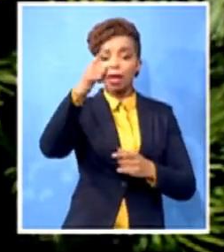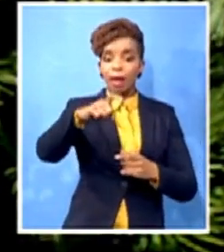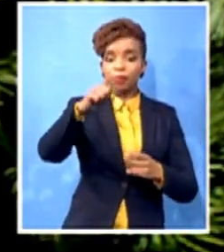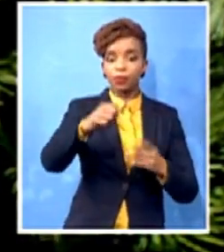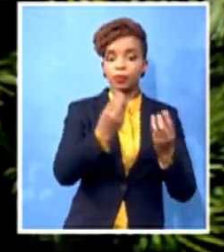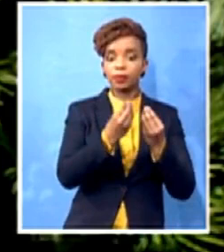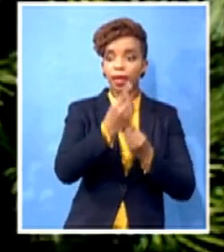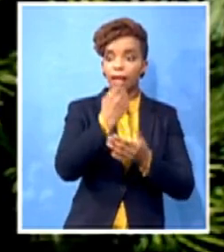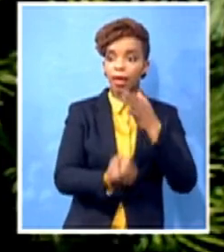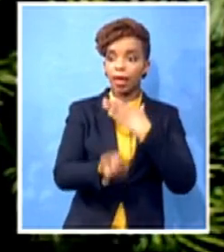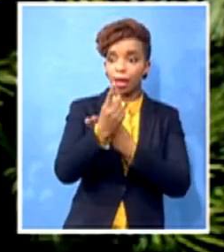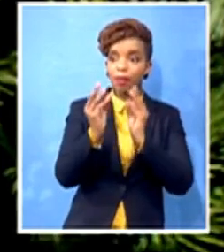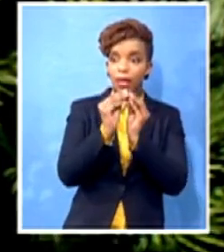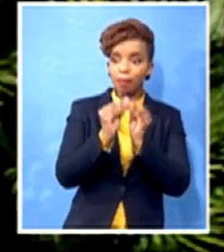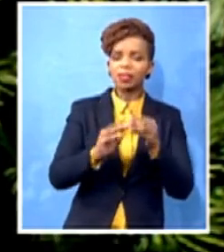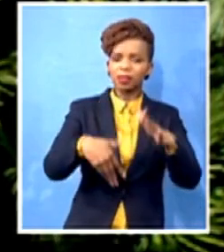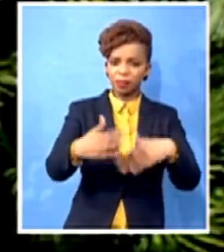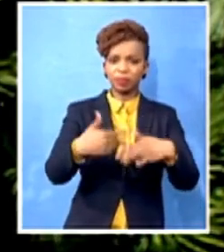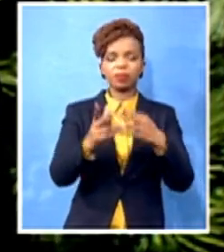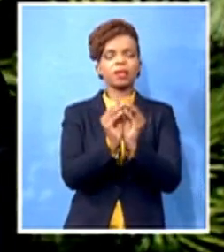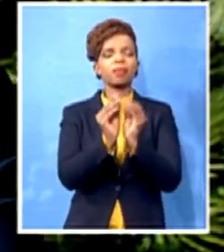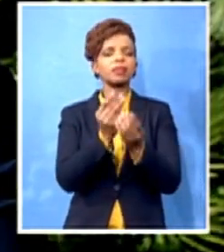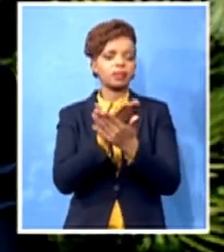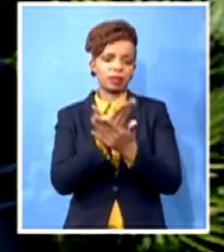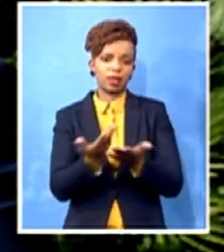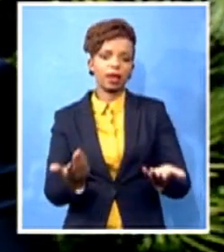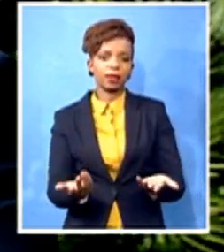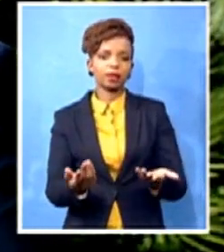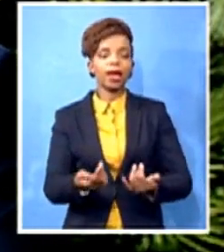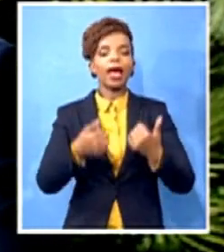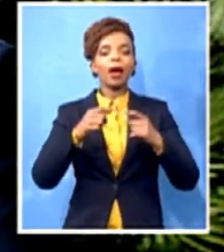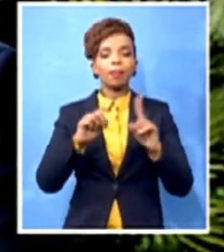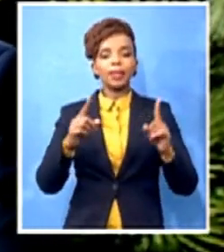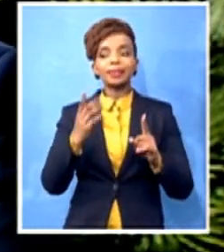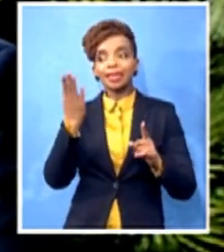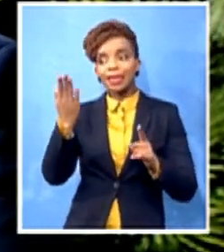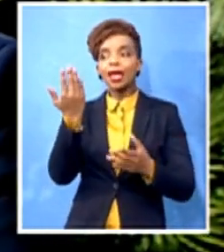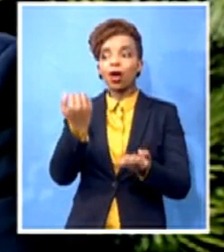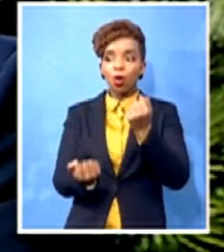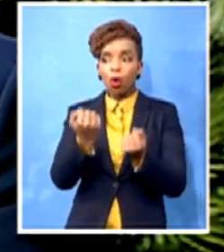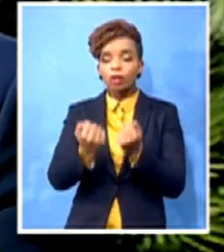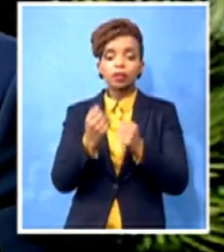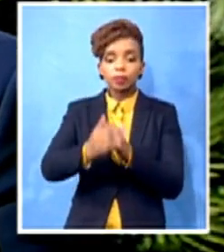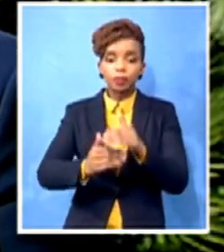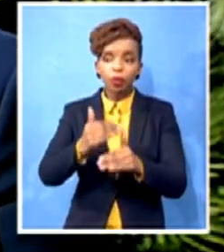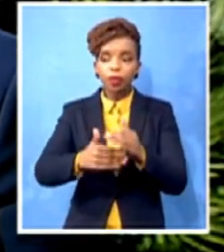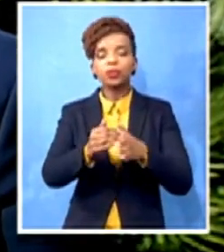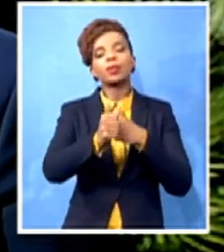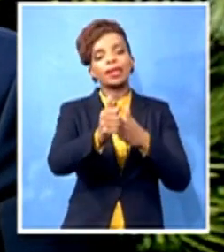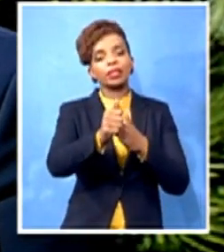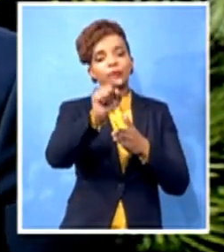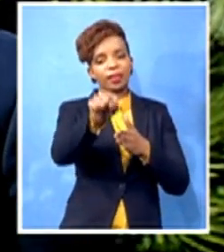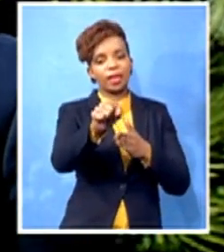court process will ultimately lead to that, failing which I think that they've been given enough time, as you are